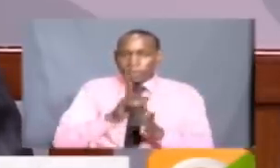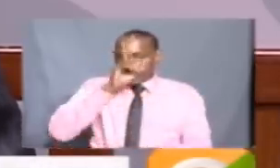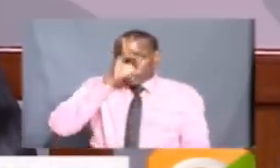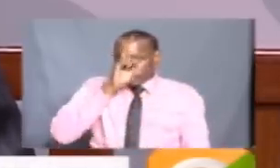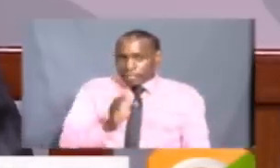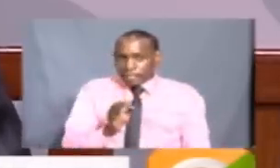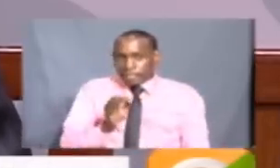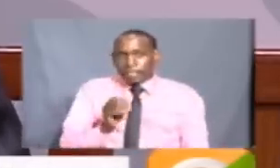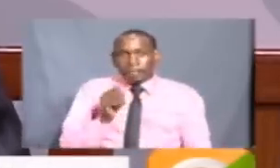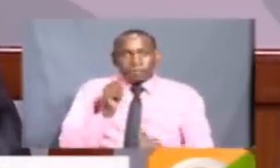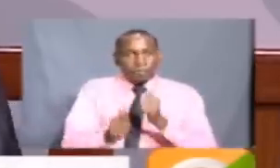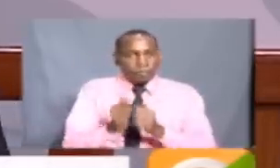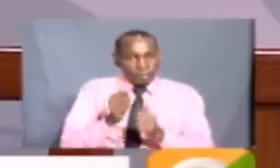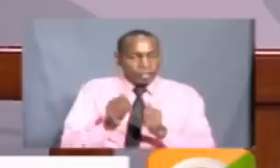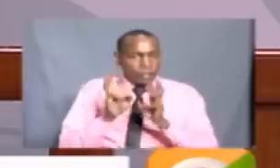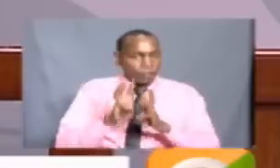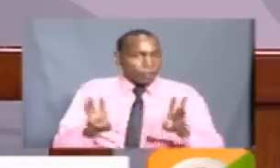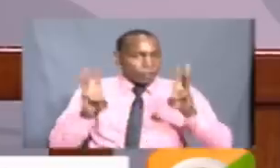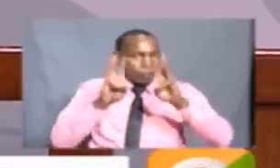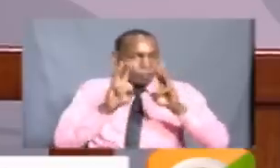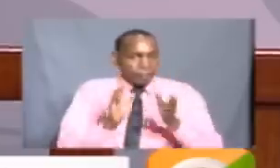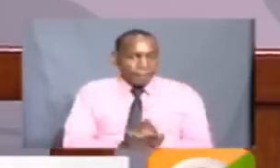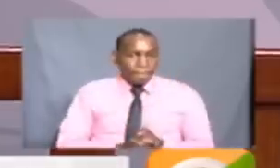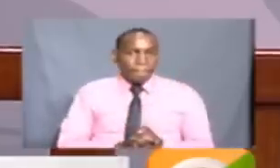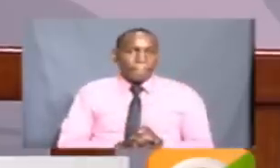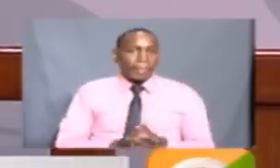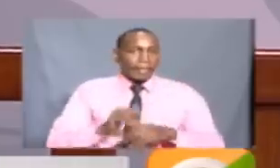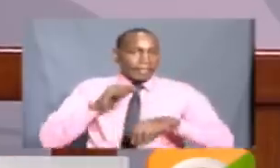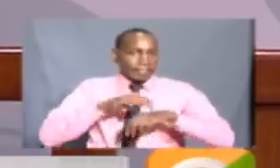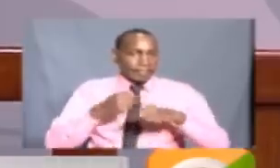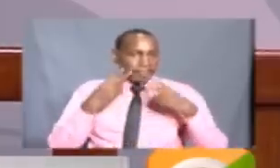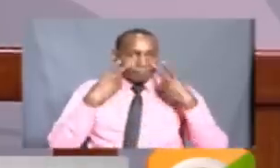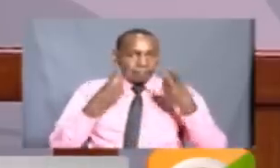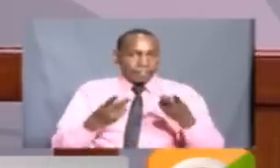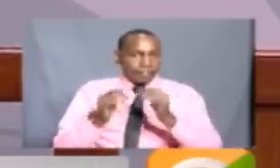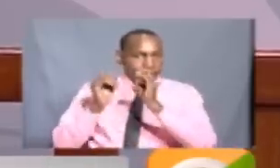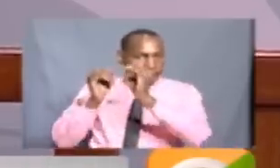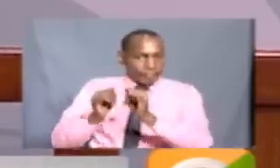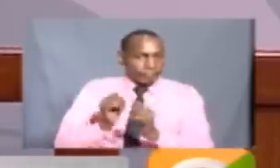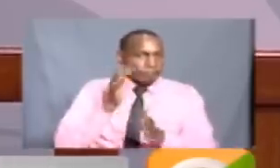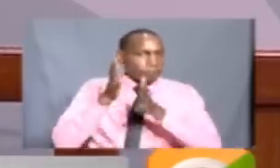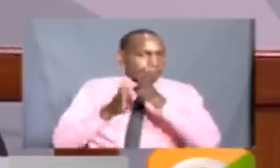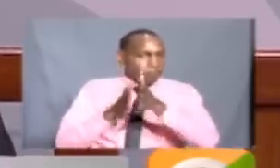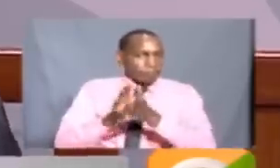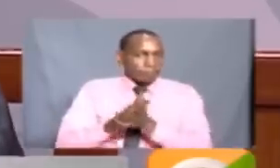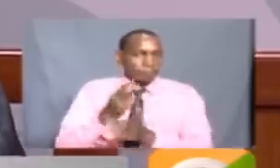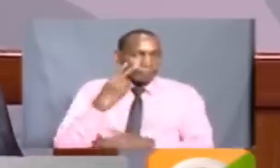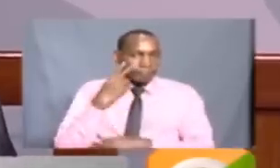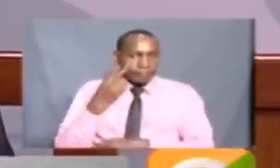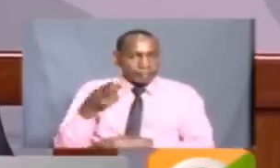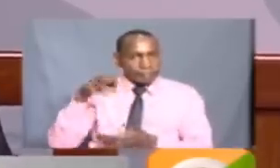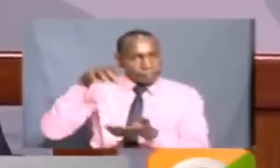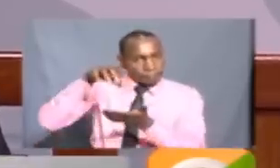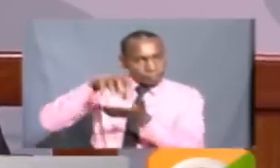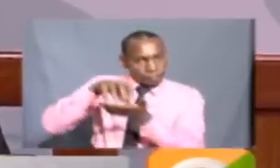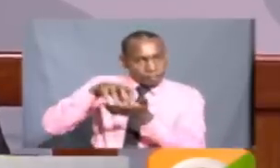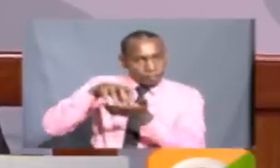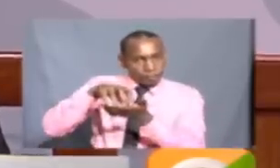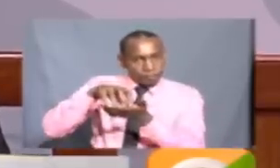seriousness that it deserves. And when I watch some of these individuals talking, I look at their demeanor.